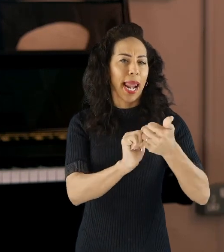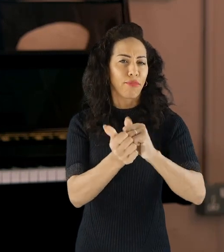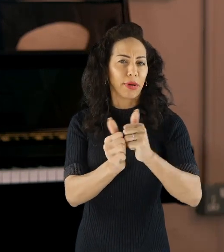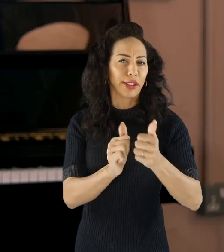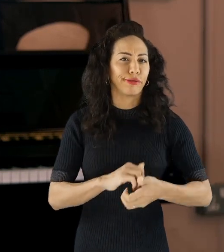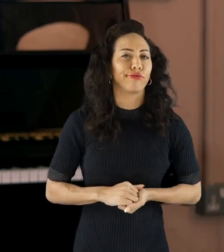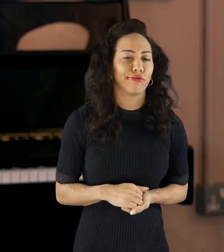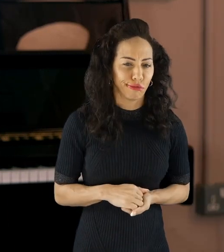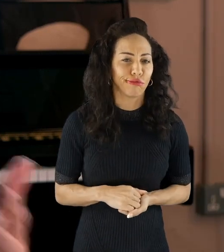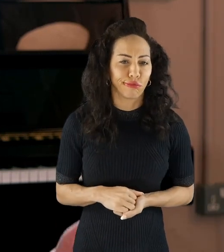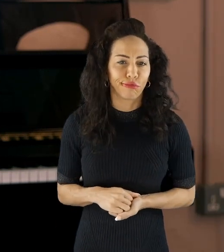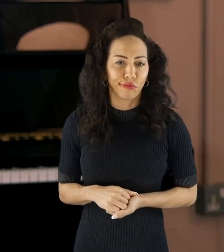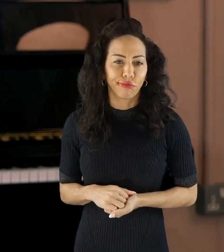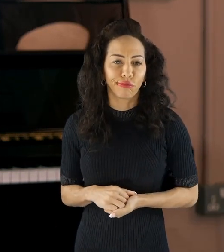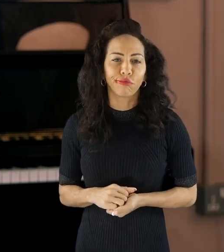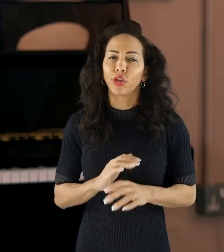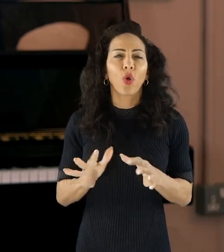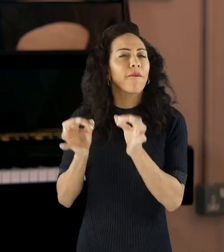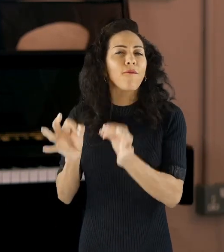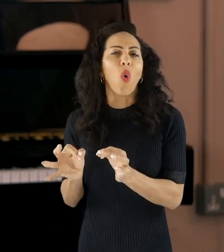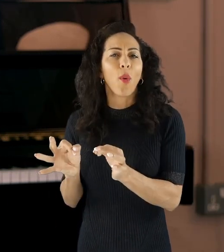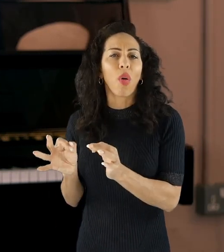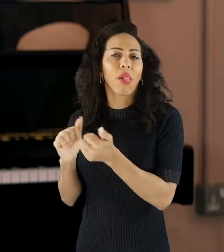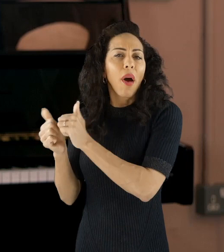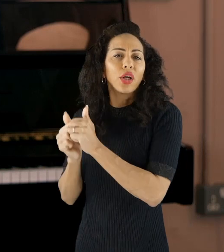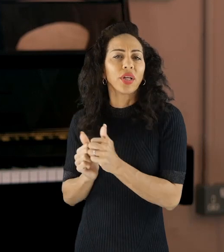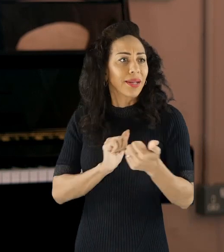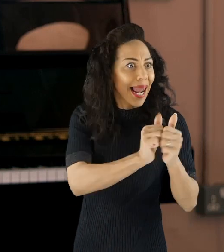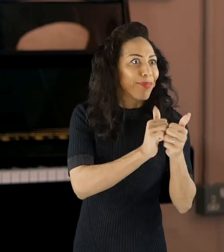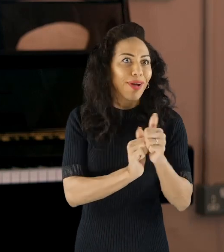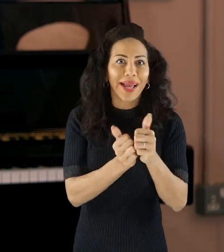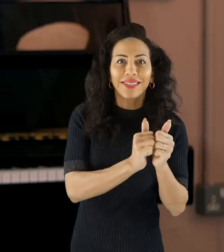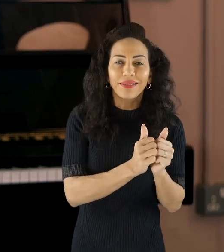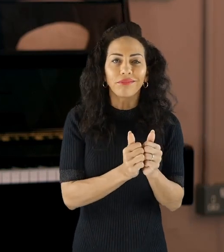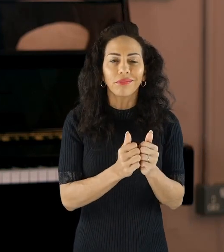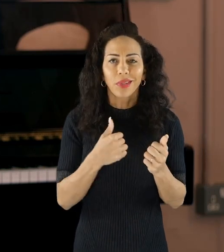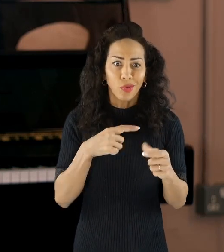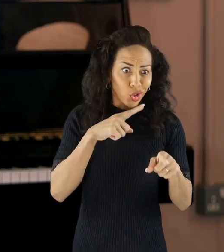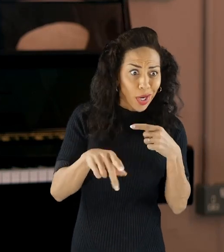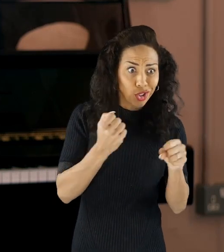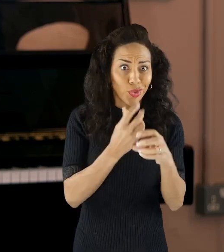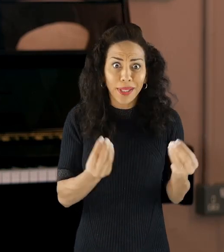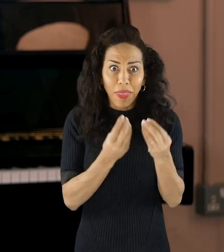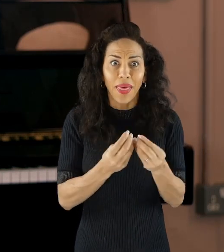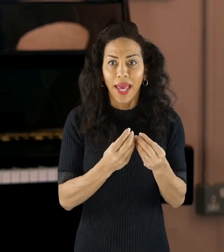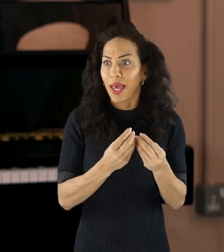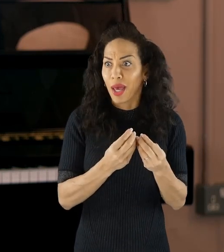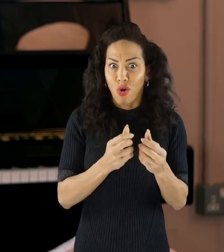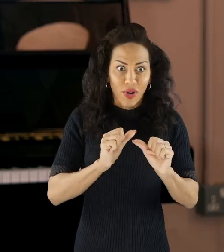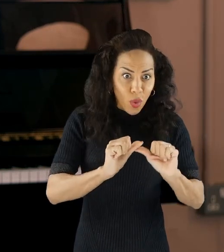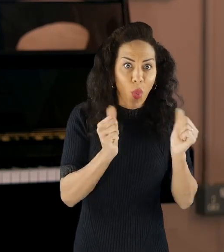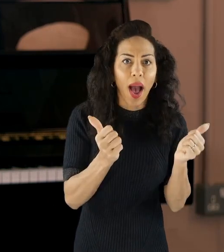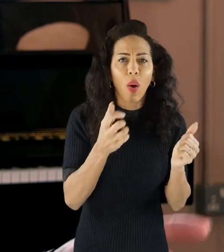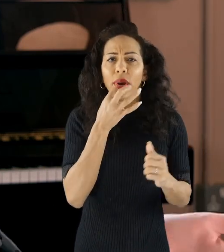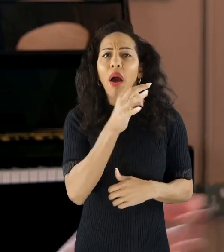rather than the more formal partnerships, is actually if we're trying to do something and trying to do it really well, who are the people that know how to do